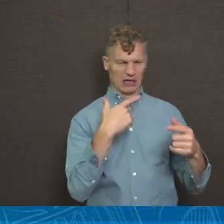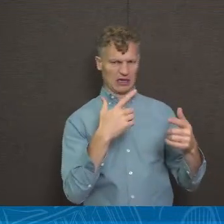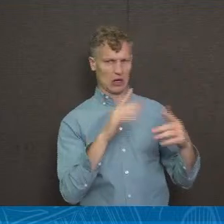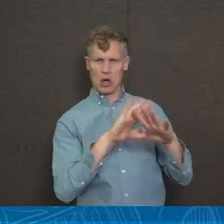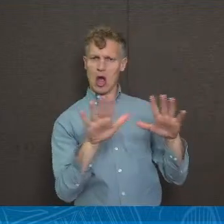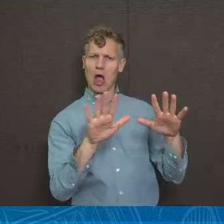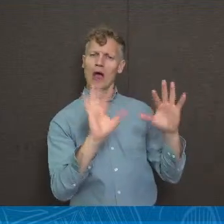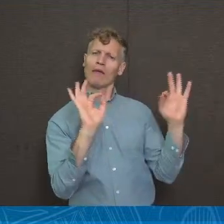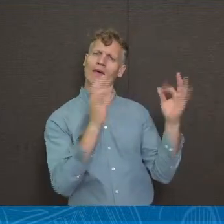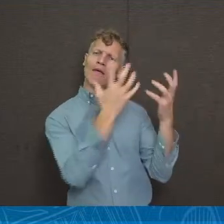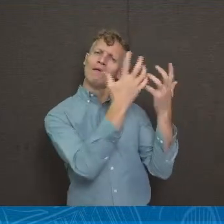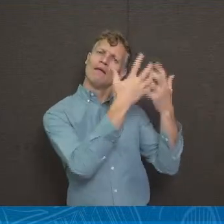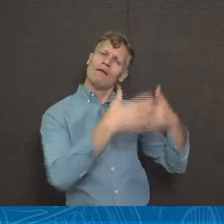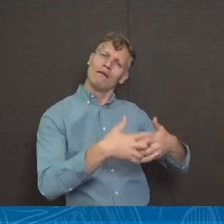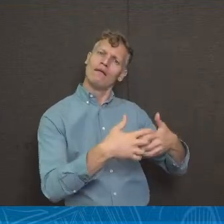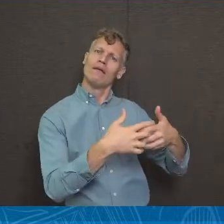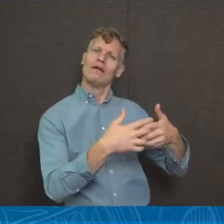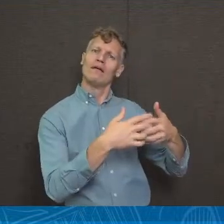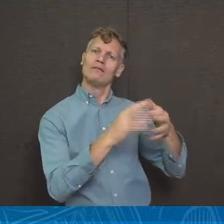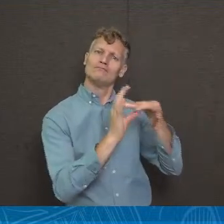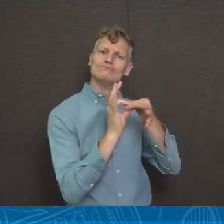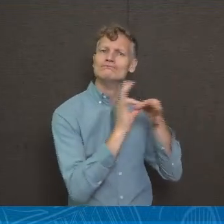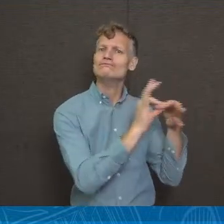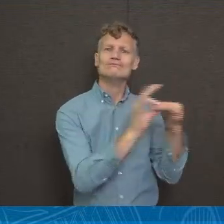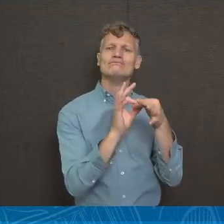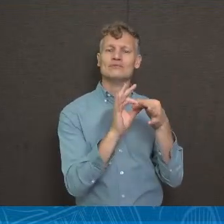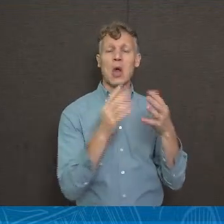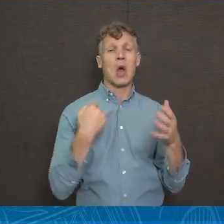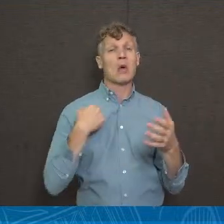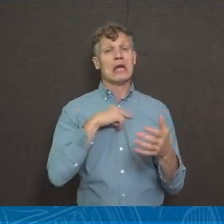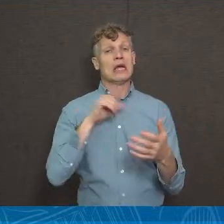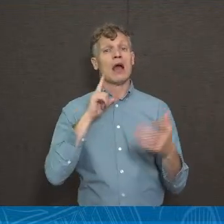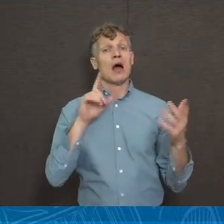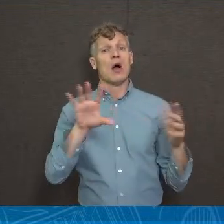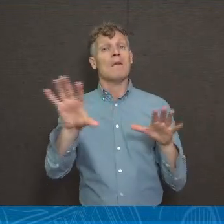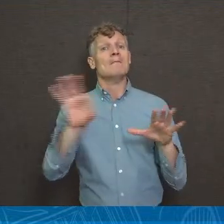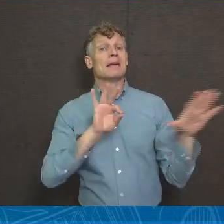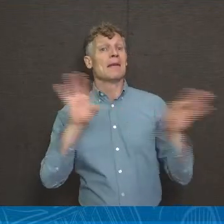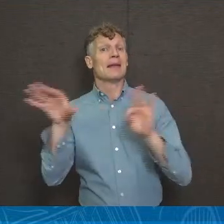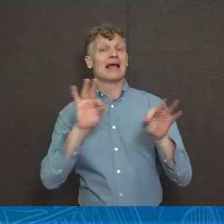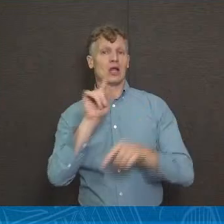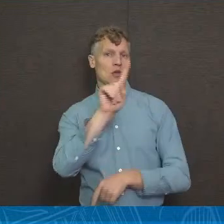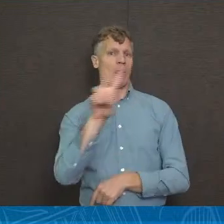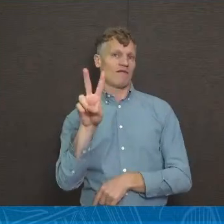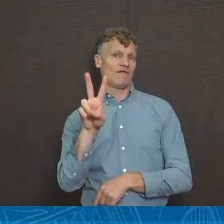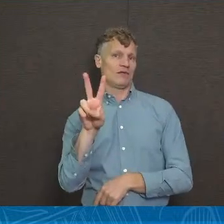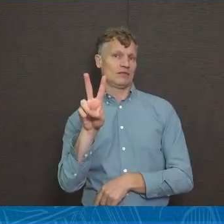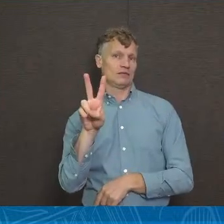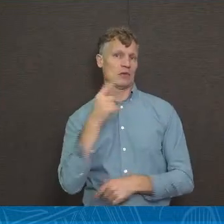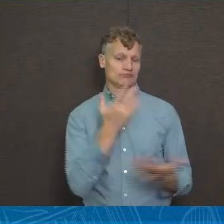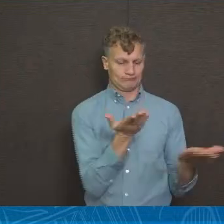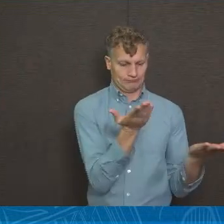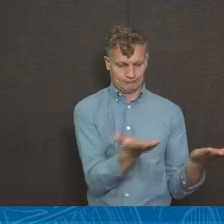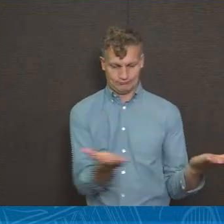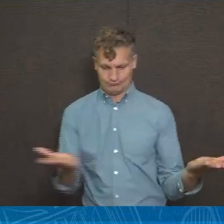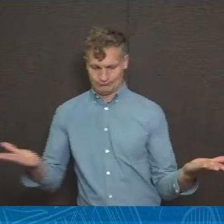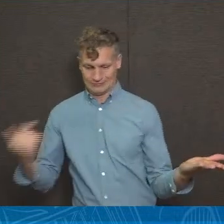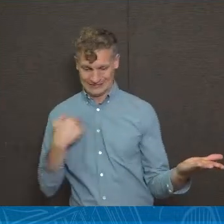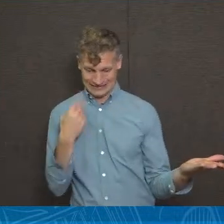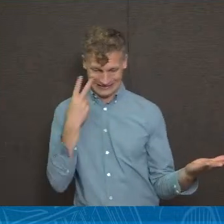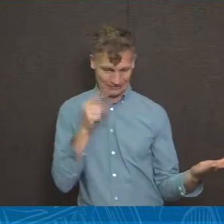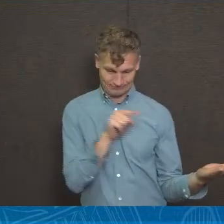and we found that they referenced shared responsibility, but none of the policies defined shared responsibility. None of the